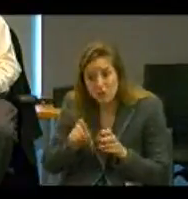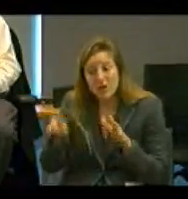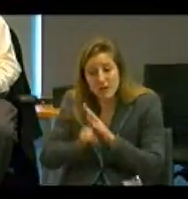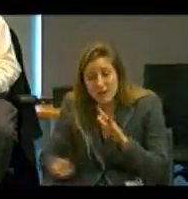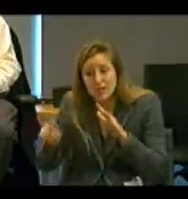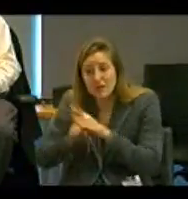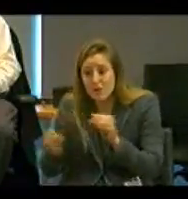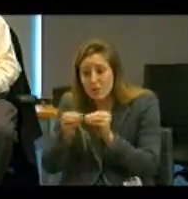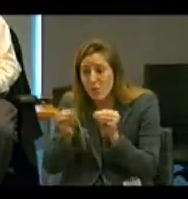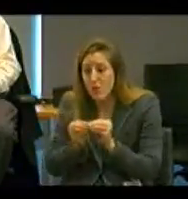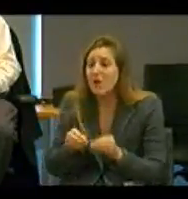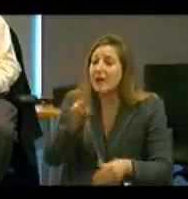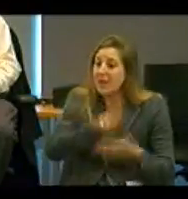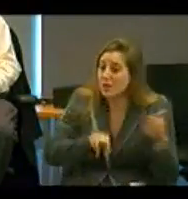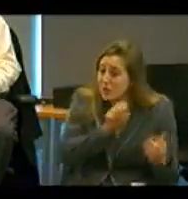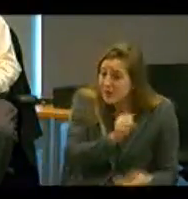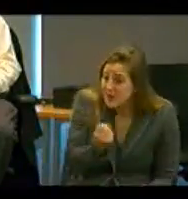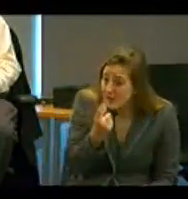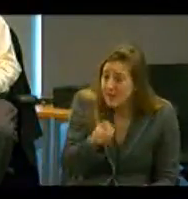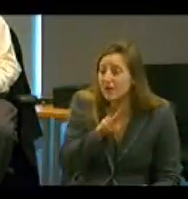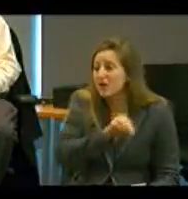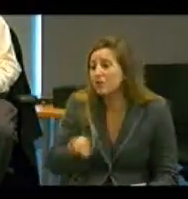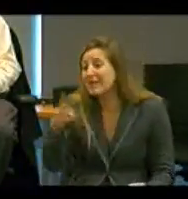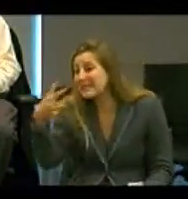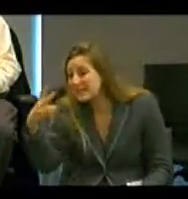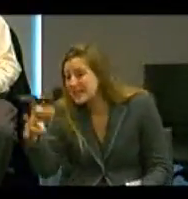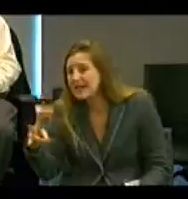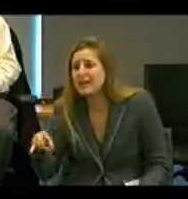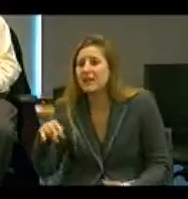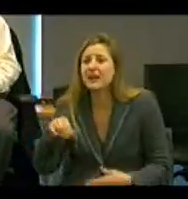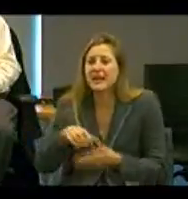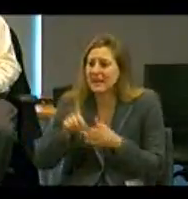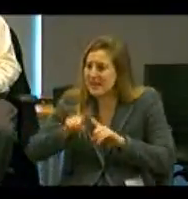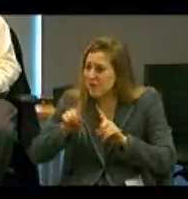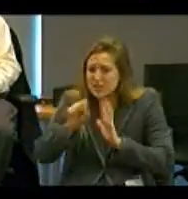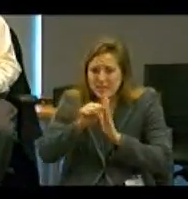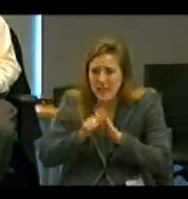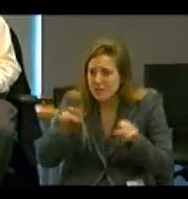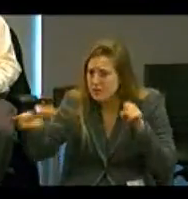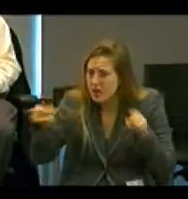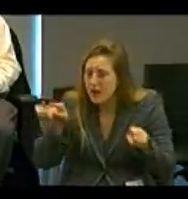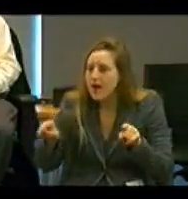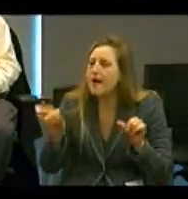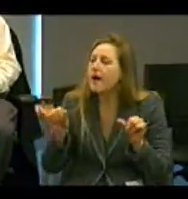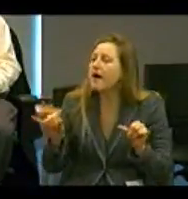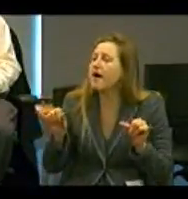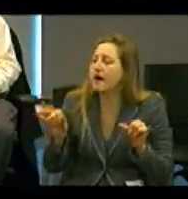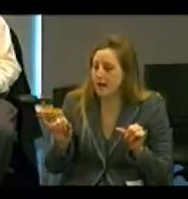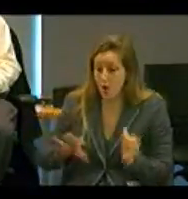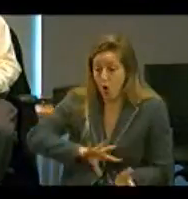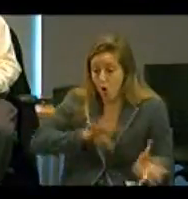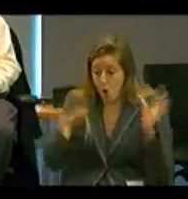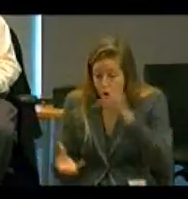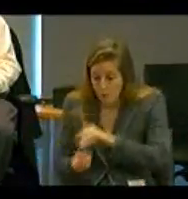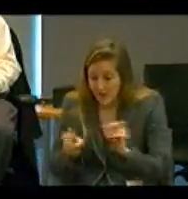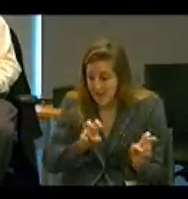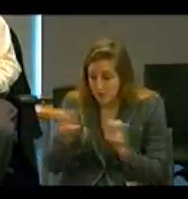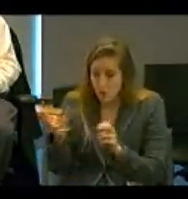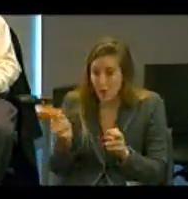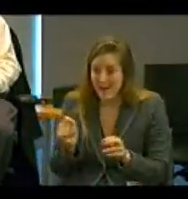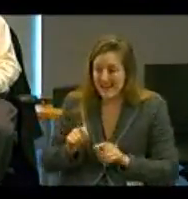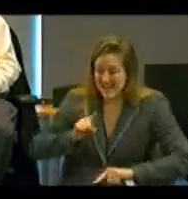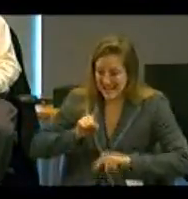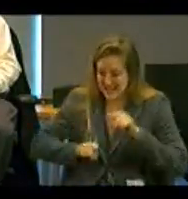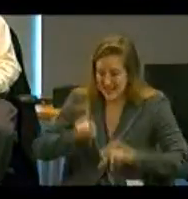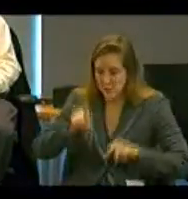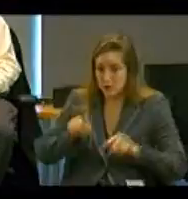Ritter found it in 2017 in Arkansas. The overall disparity is driven primarily by differences between schools, not discrimination